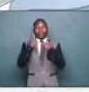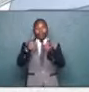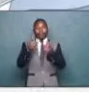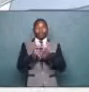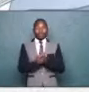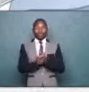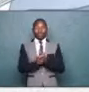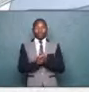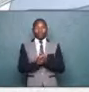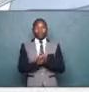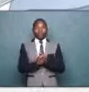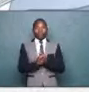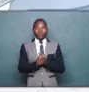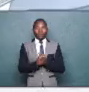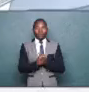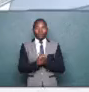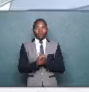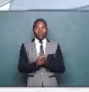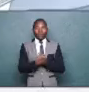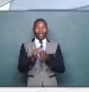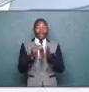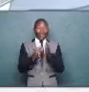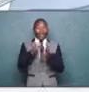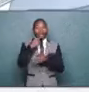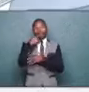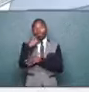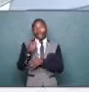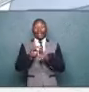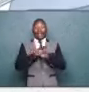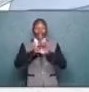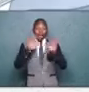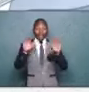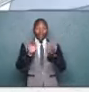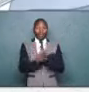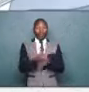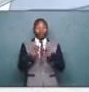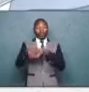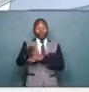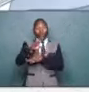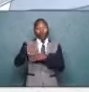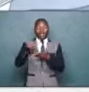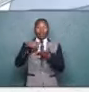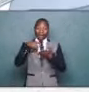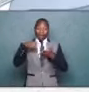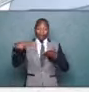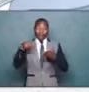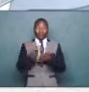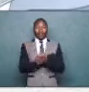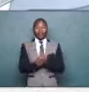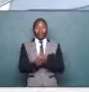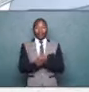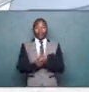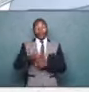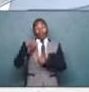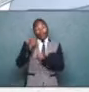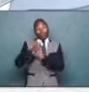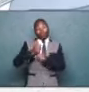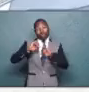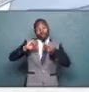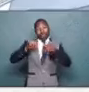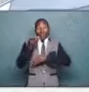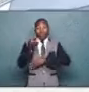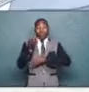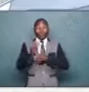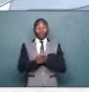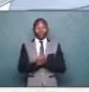process. I should also mention clearly that all the people that will register in this pilot voter